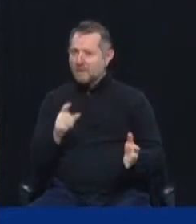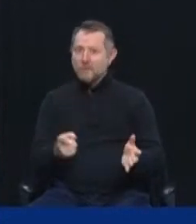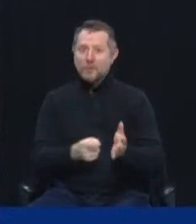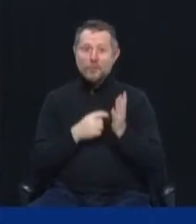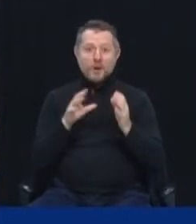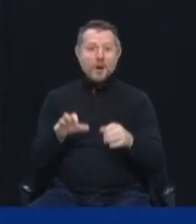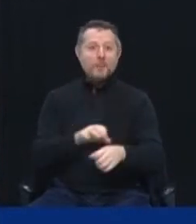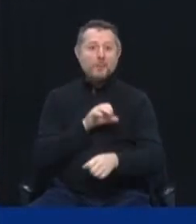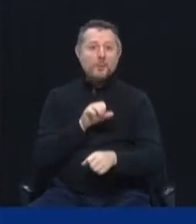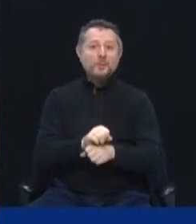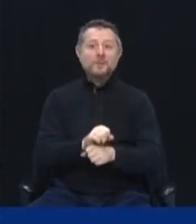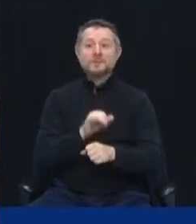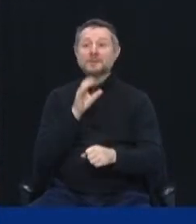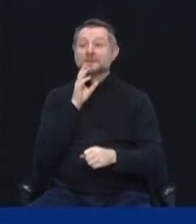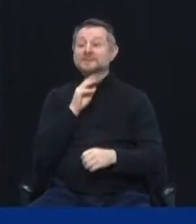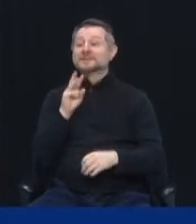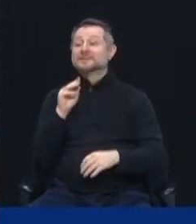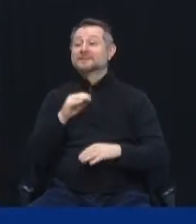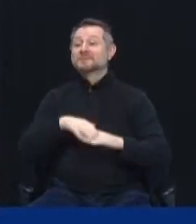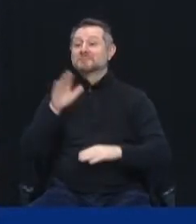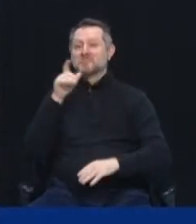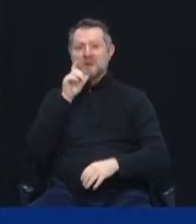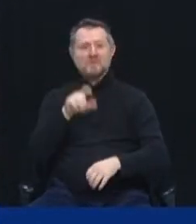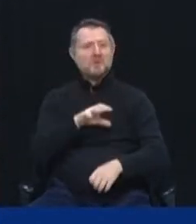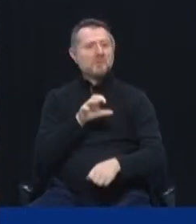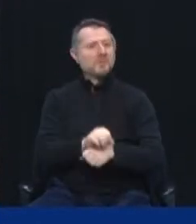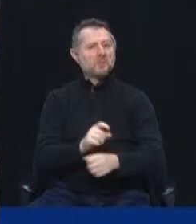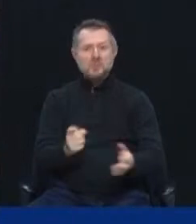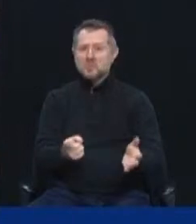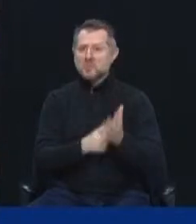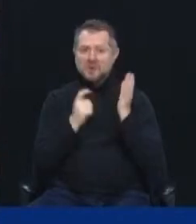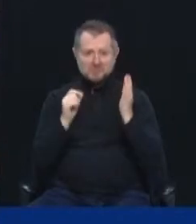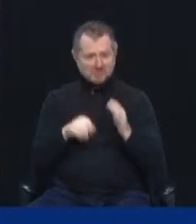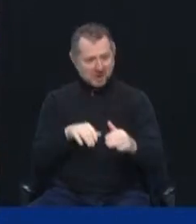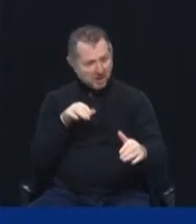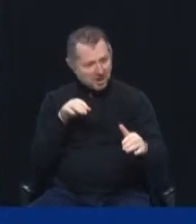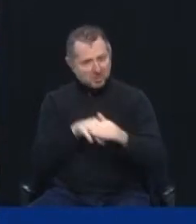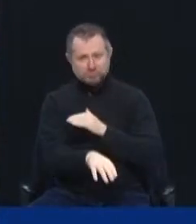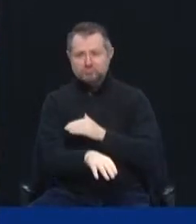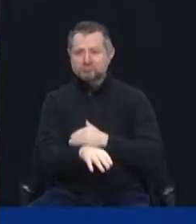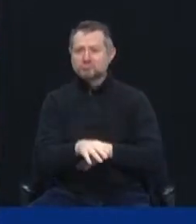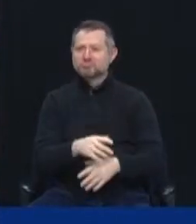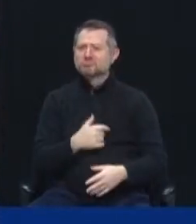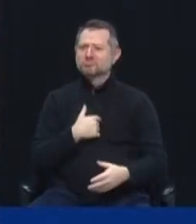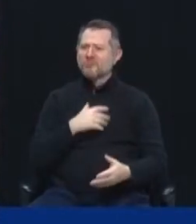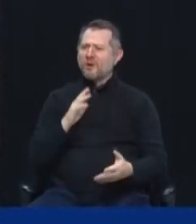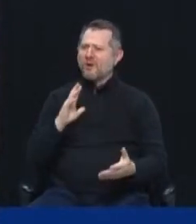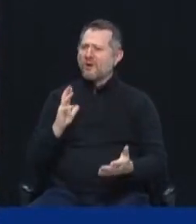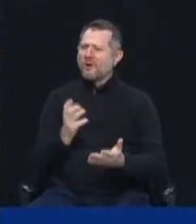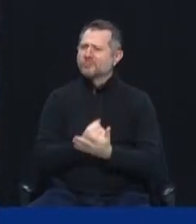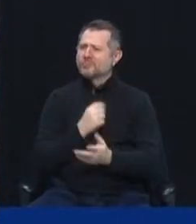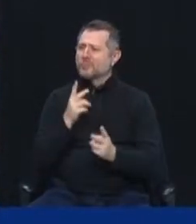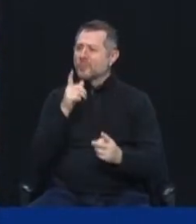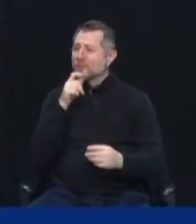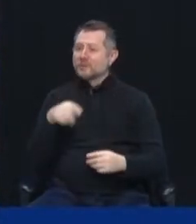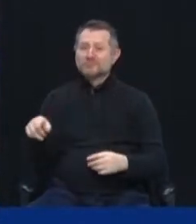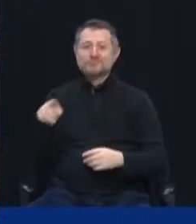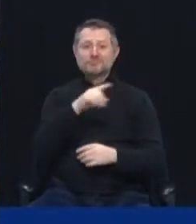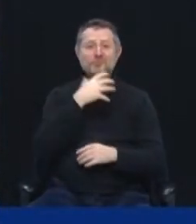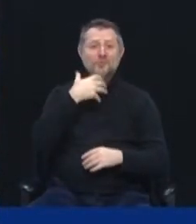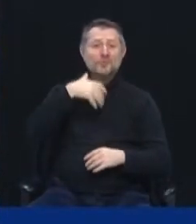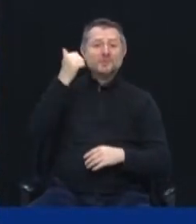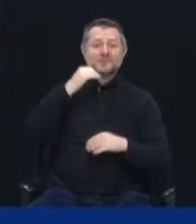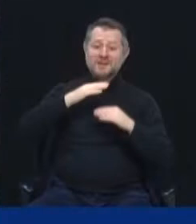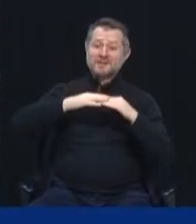60-year-old plus. We want to maximize the vaccines for people who are older. They're most at risk for